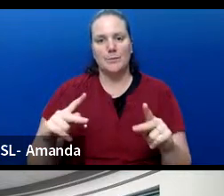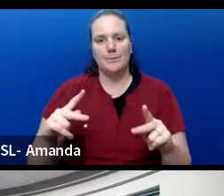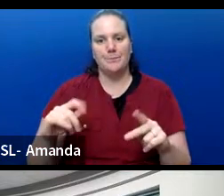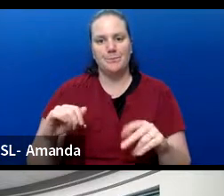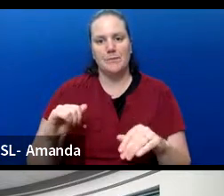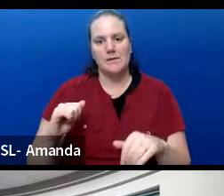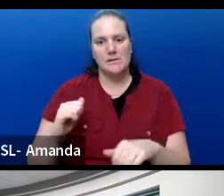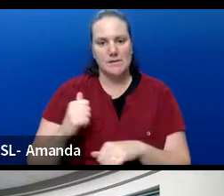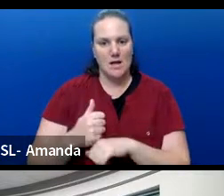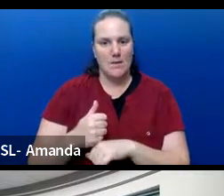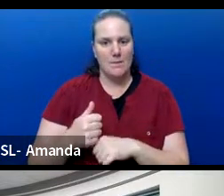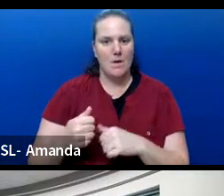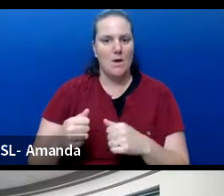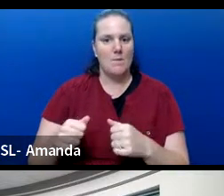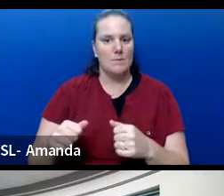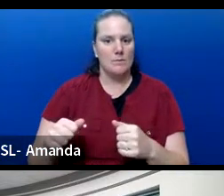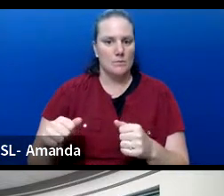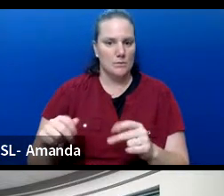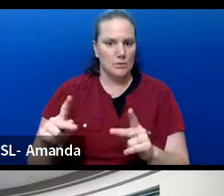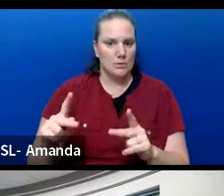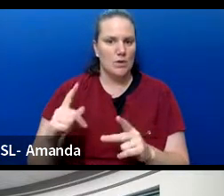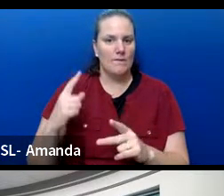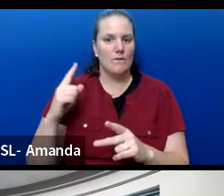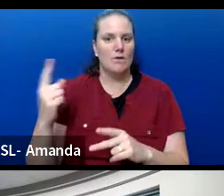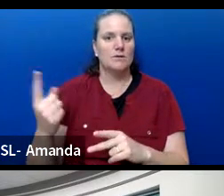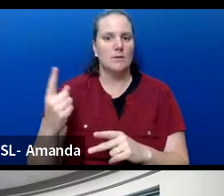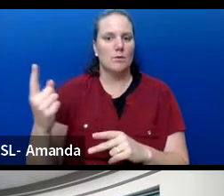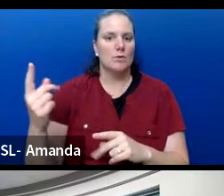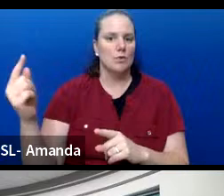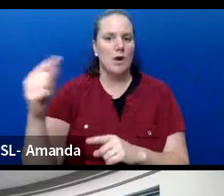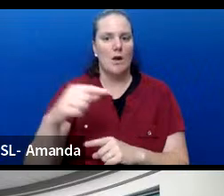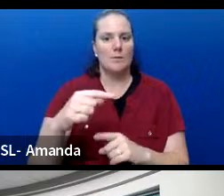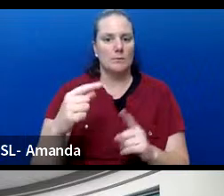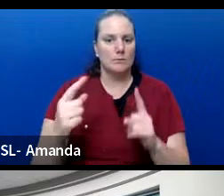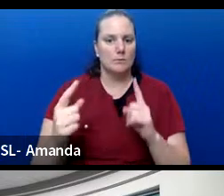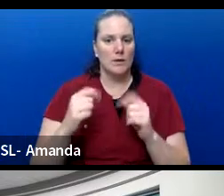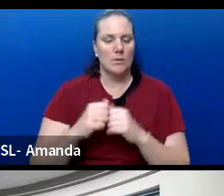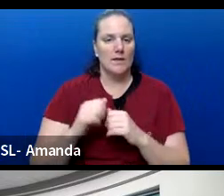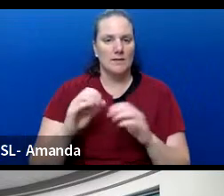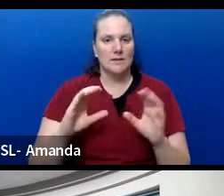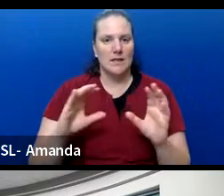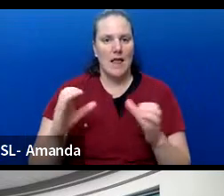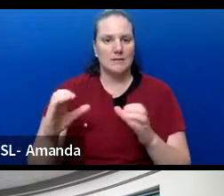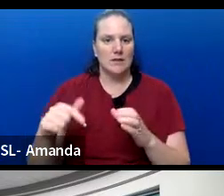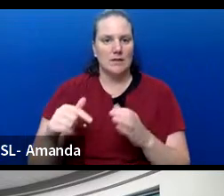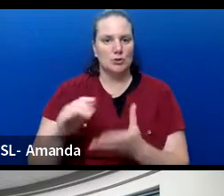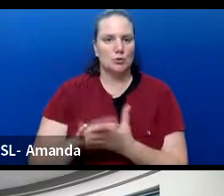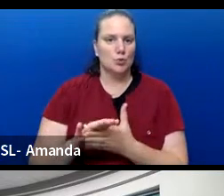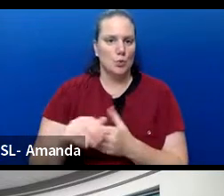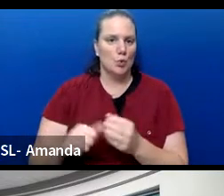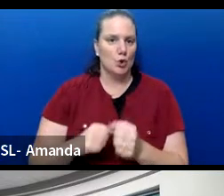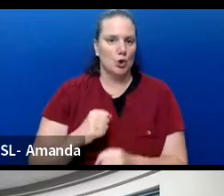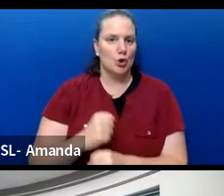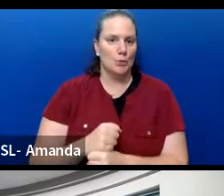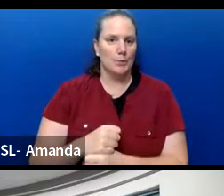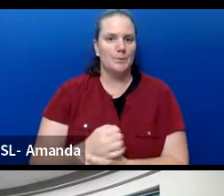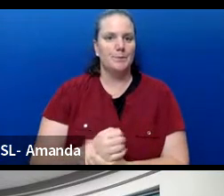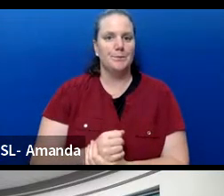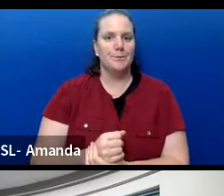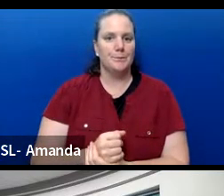up an opportunity for somebody to come speak to his classes this coming school year.